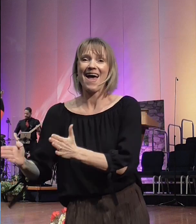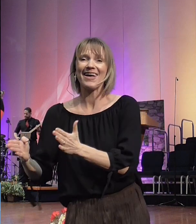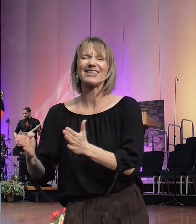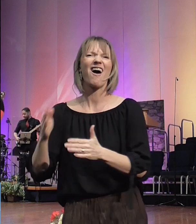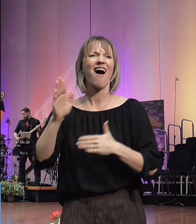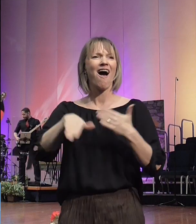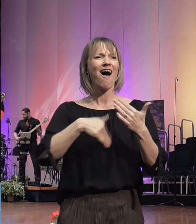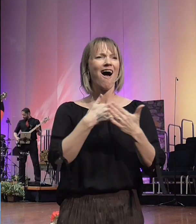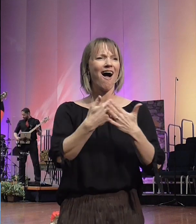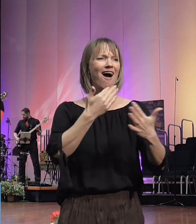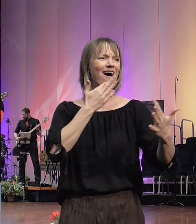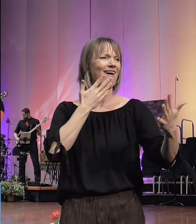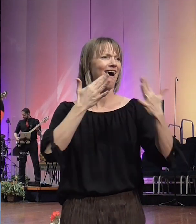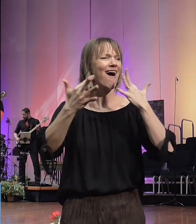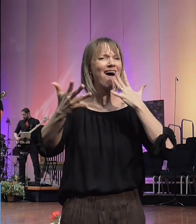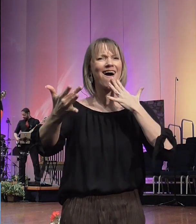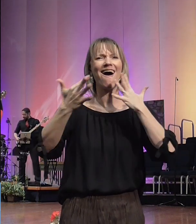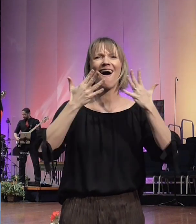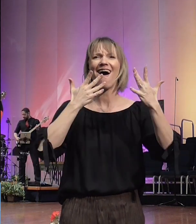all the colors